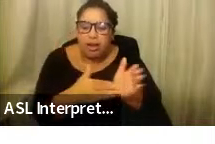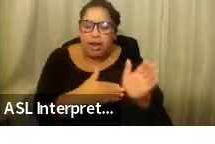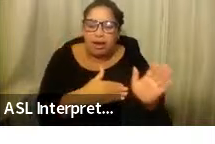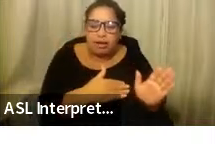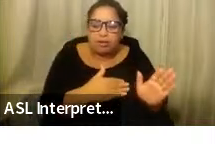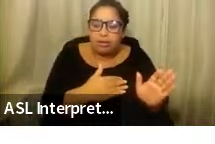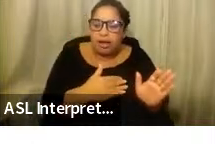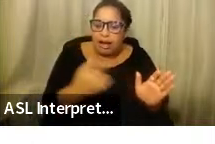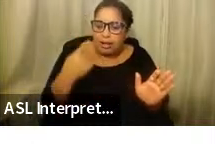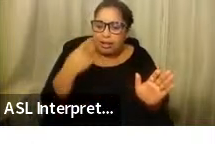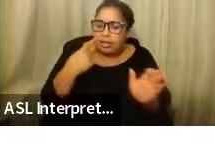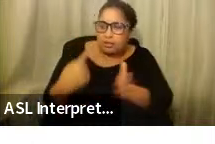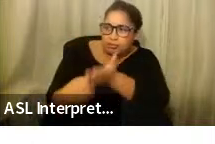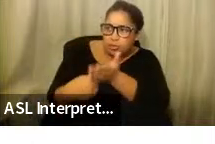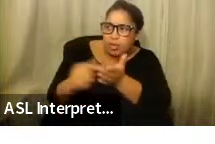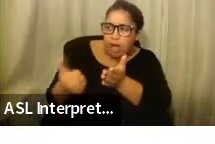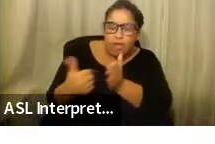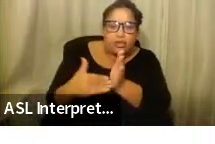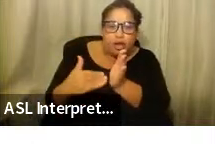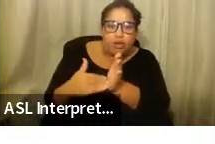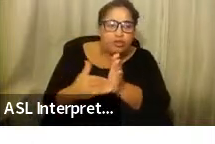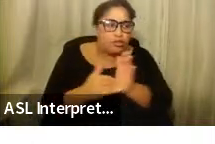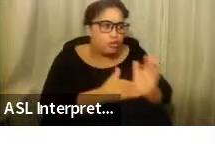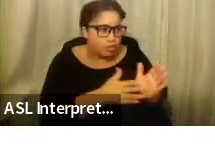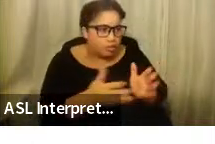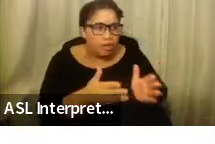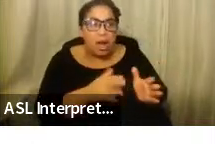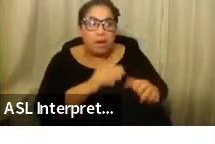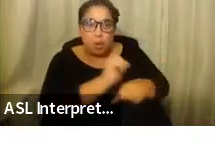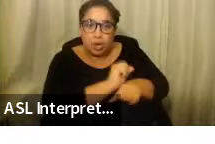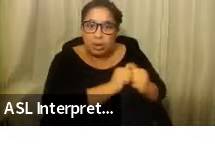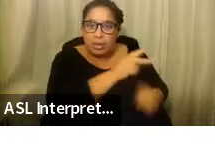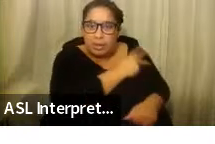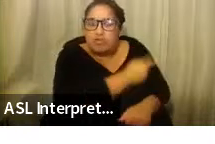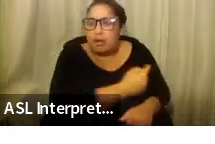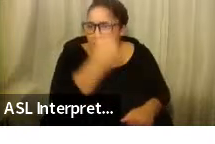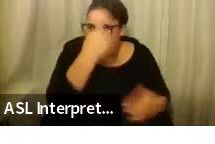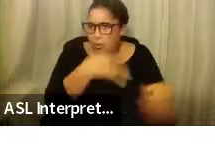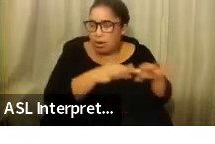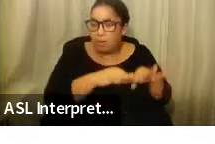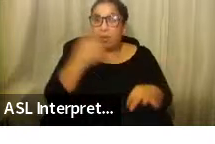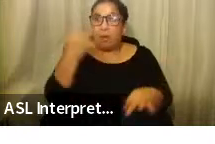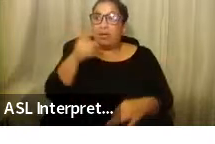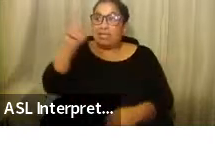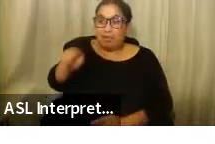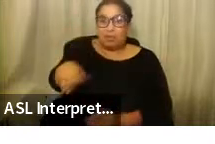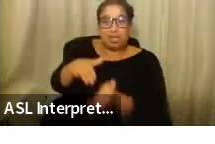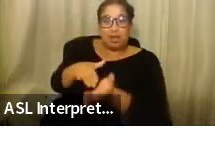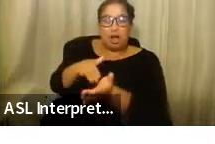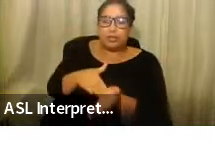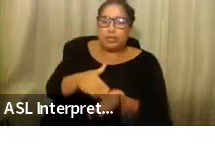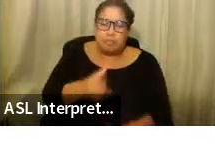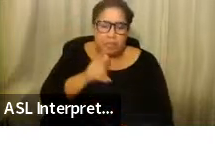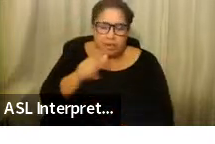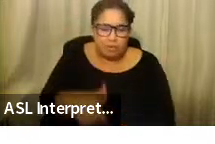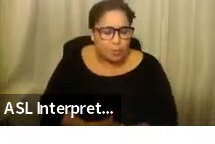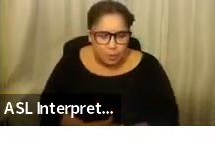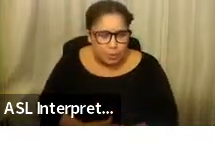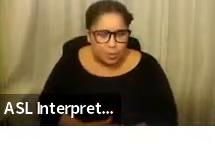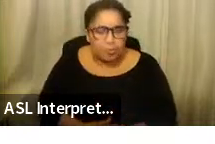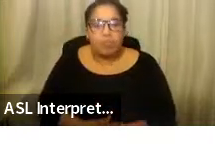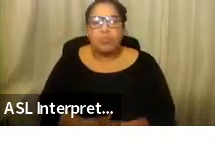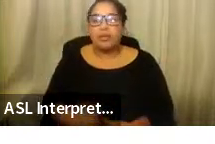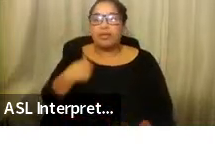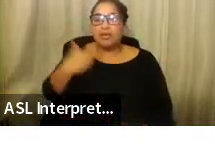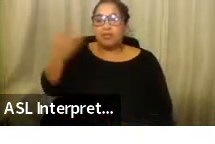always and not usually, quite frankly, a doctor. Great, thank you, Dr. Freeman. As a former medical social